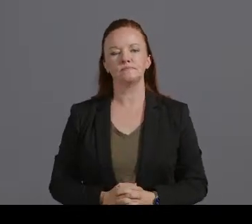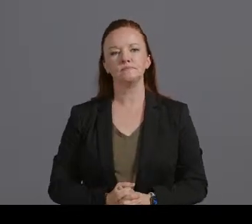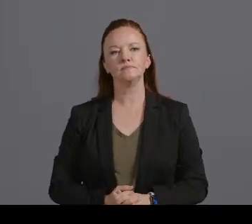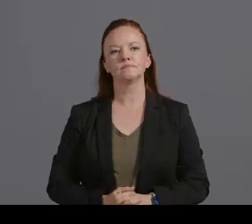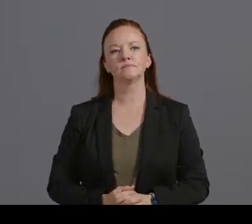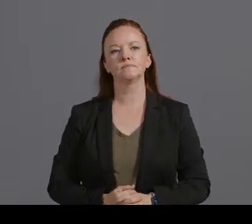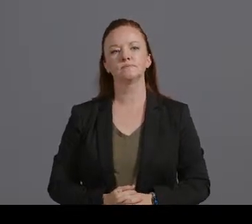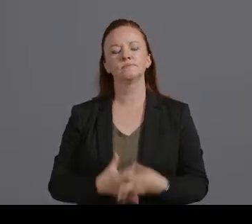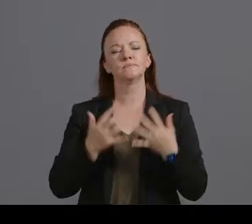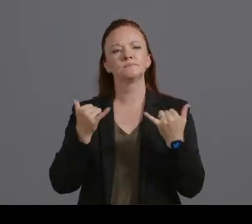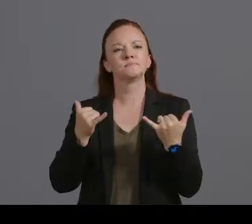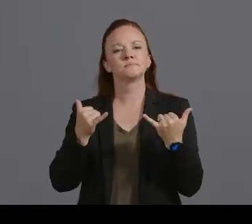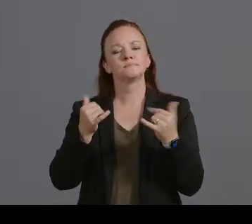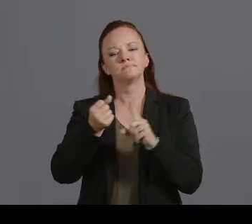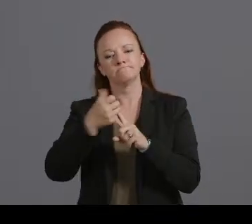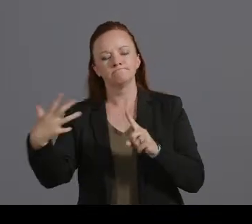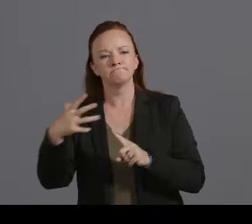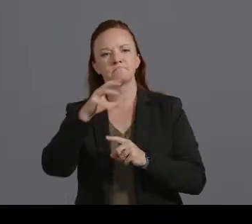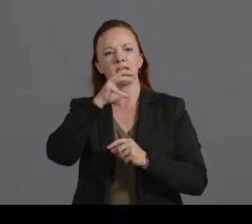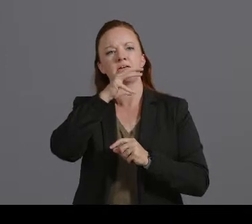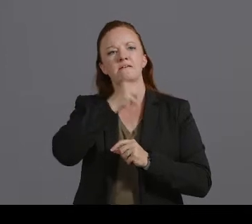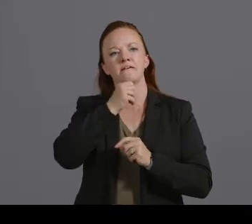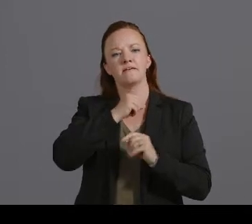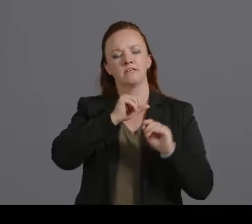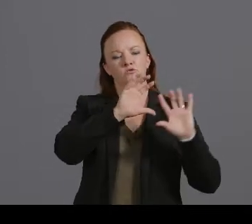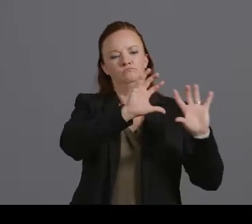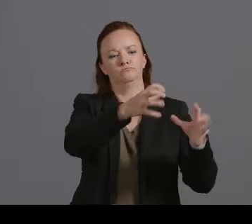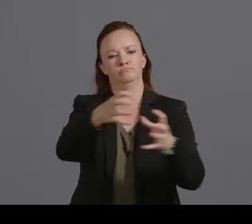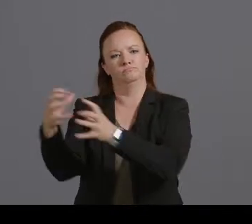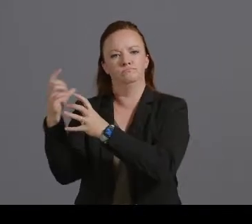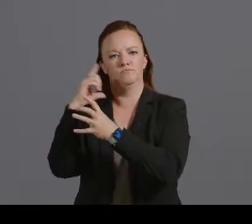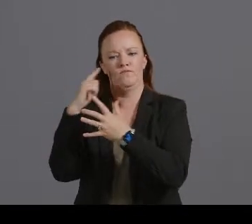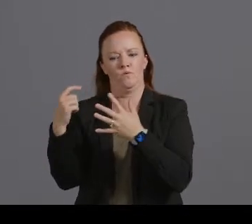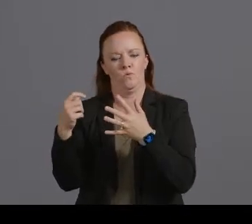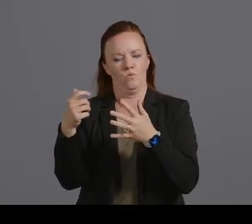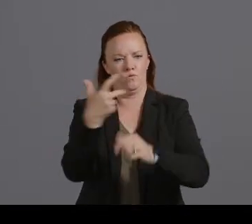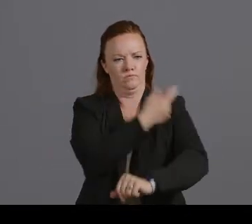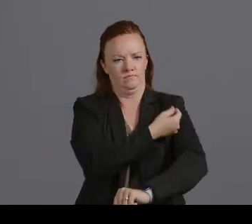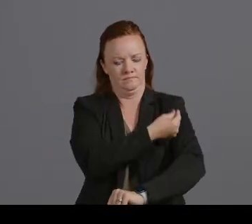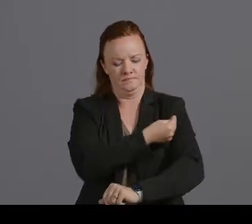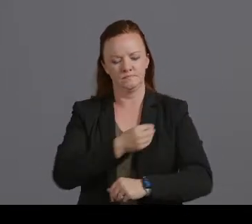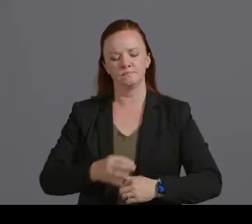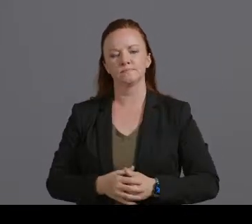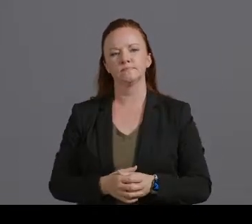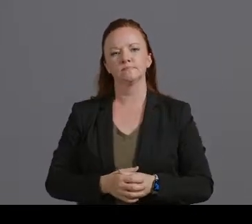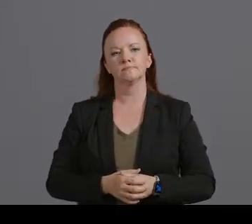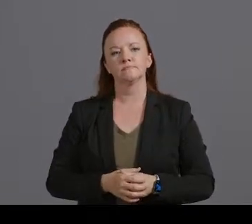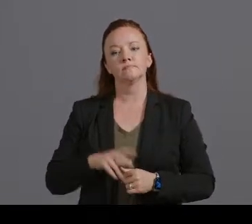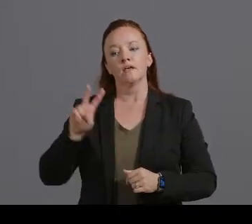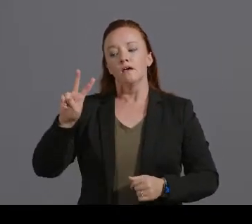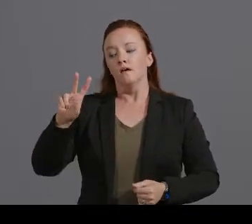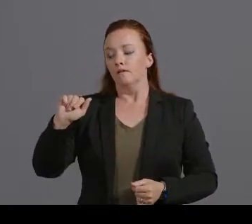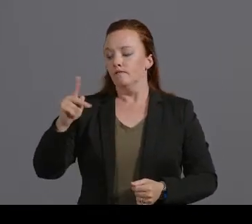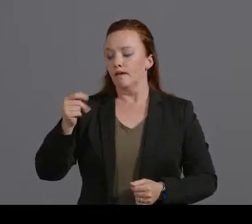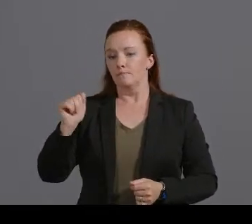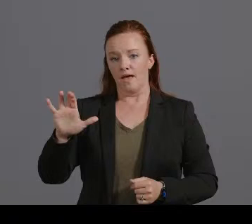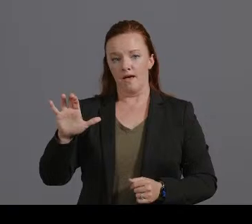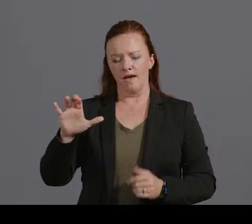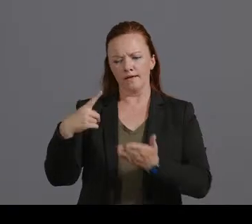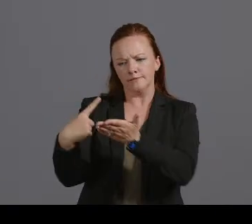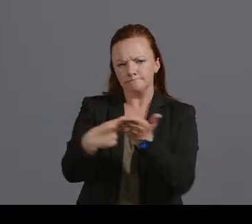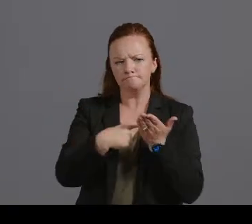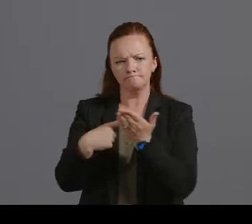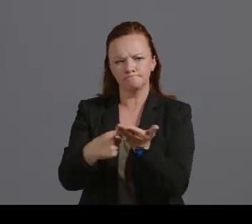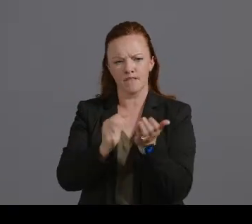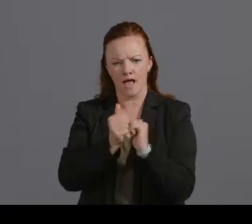So for the age-based prioritization, what we worked through with VAPAC is that the state would